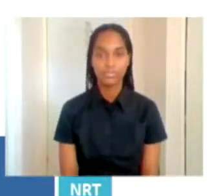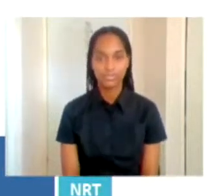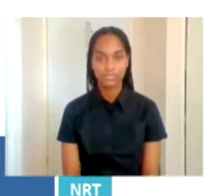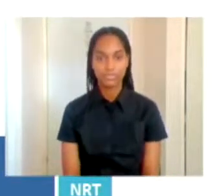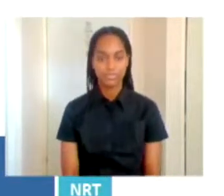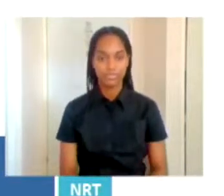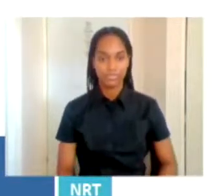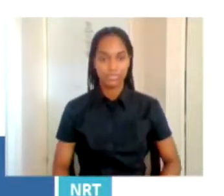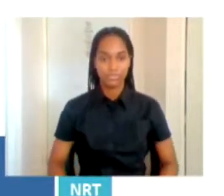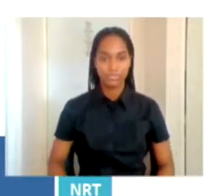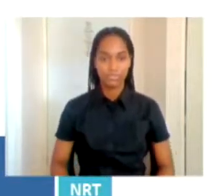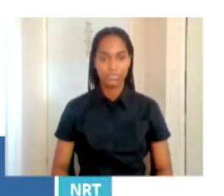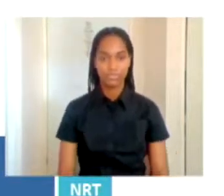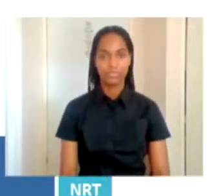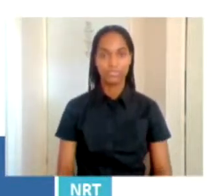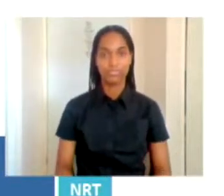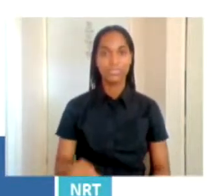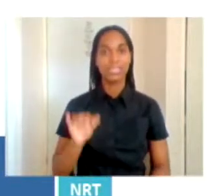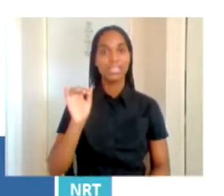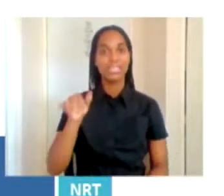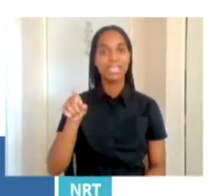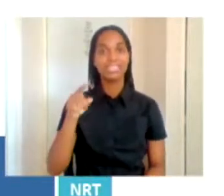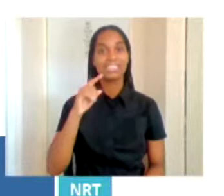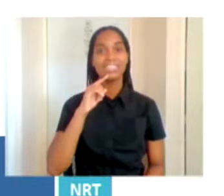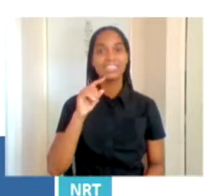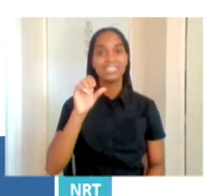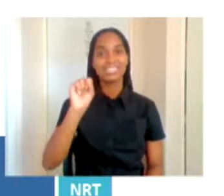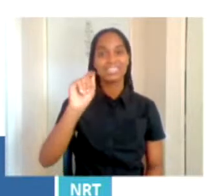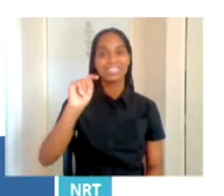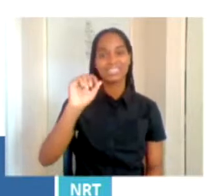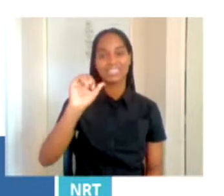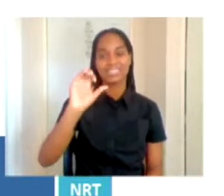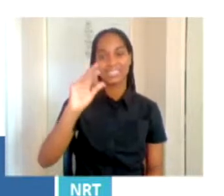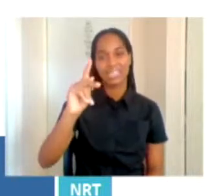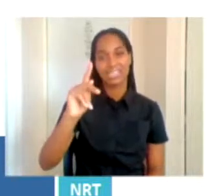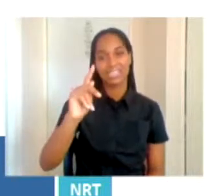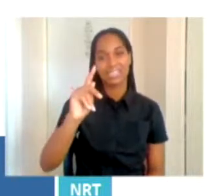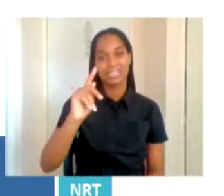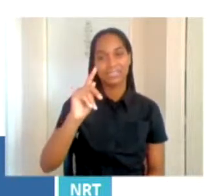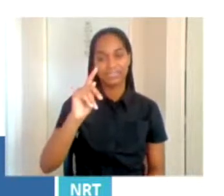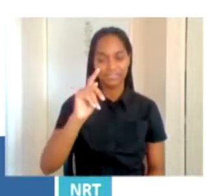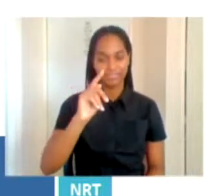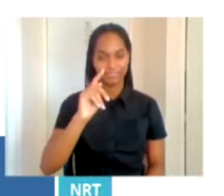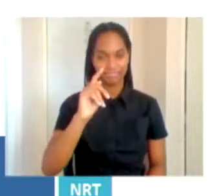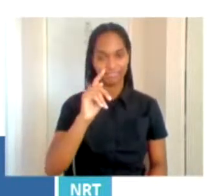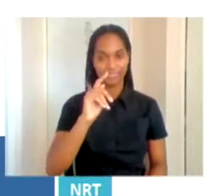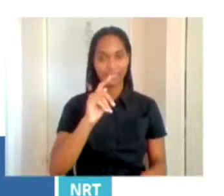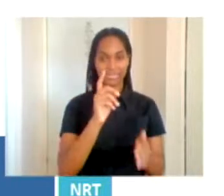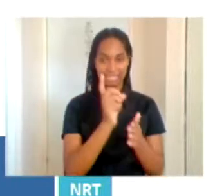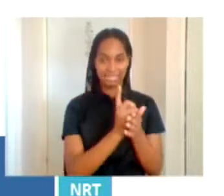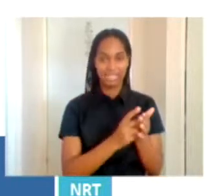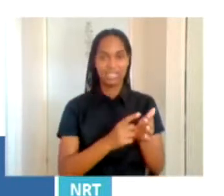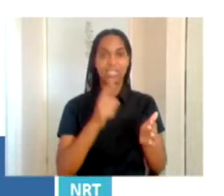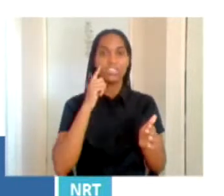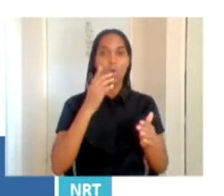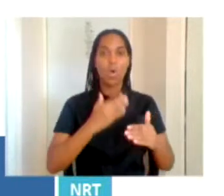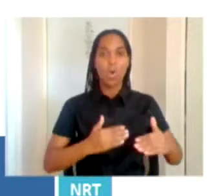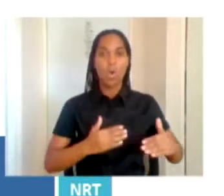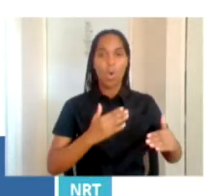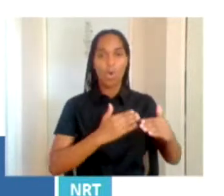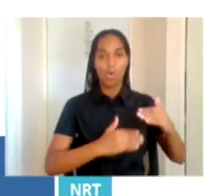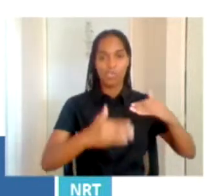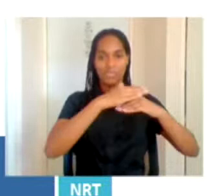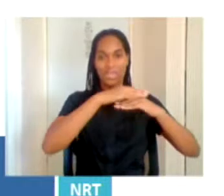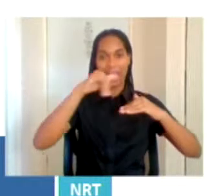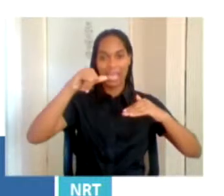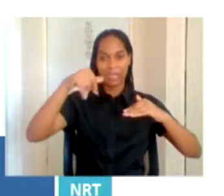kind of, stack diagram. As I mentioned that, over IP layer, there are